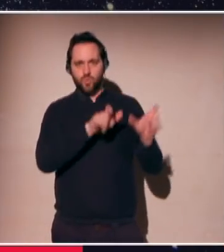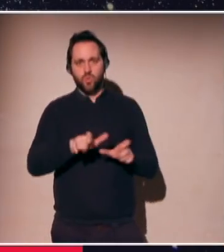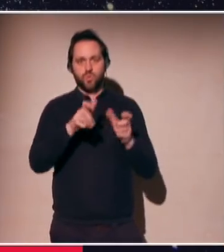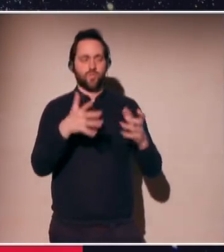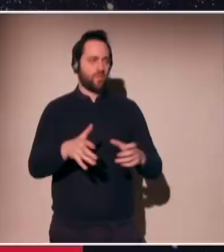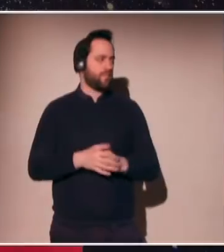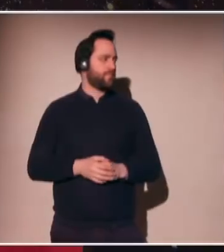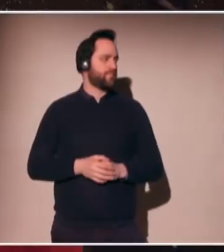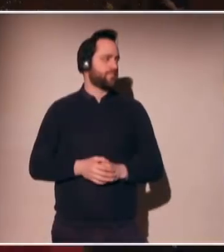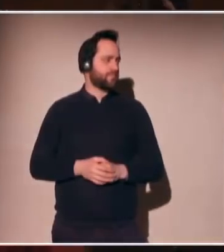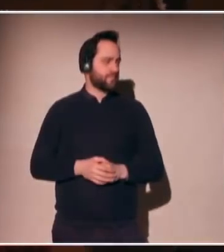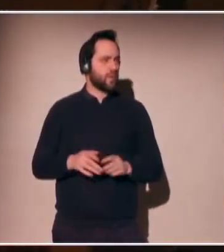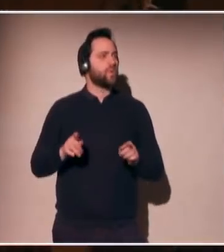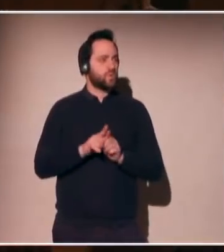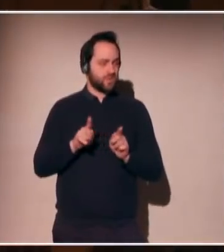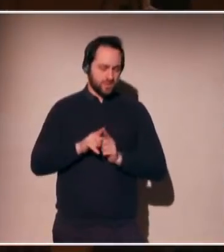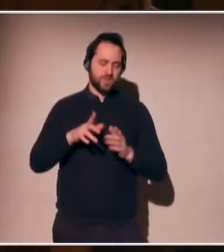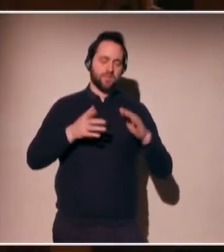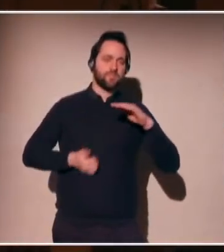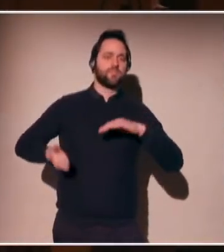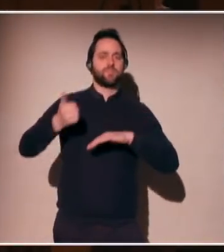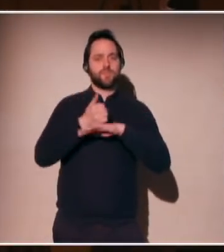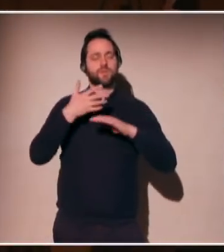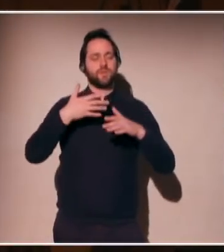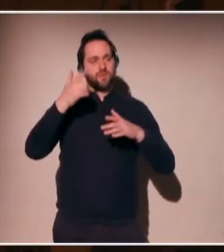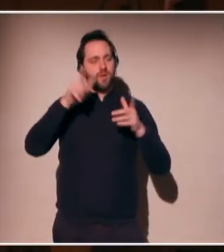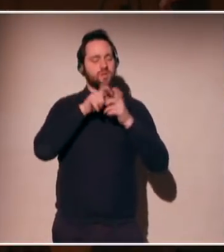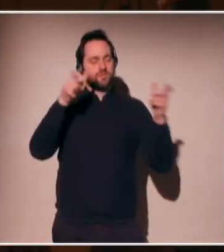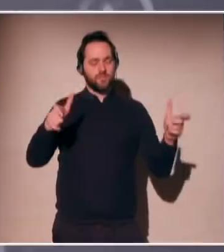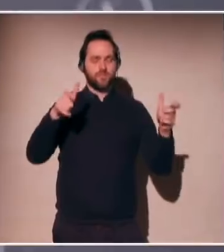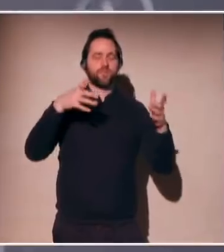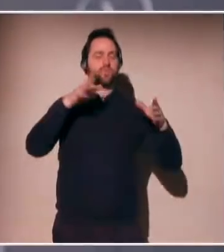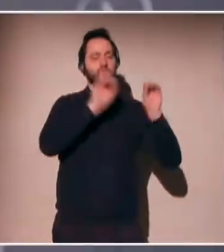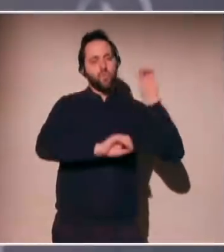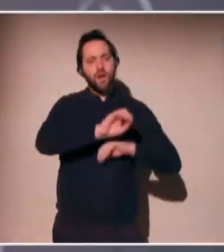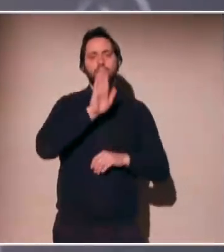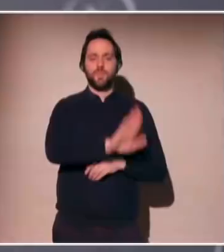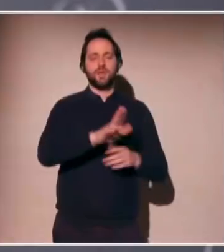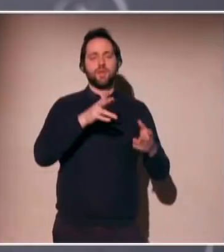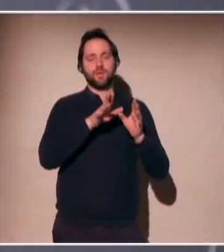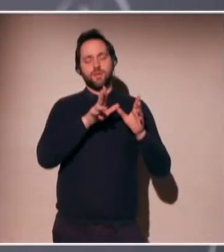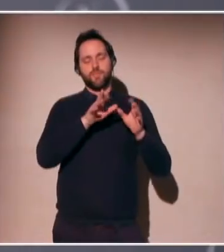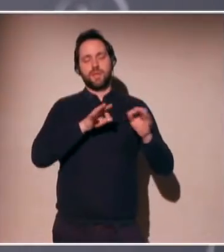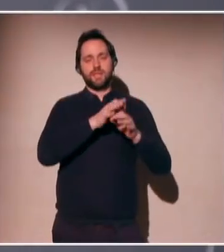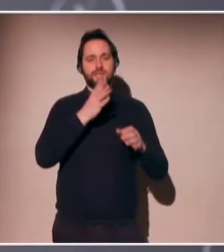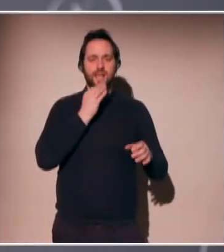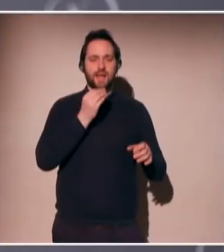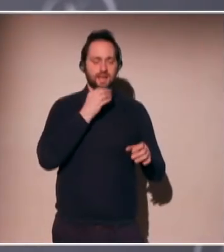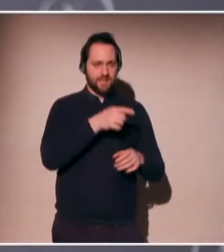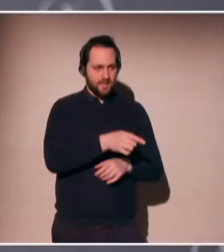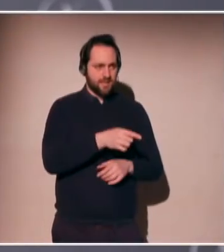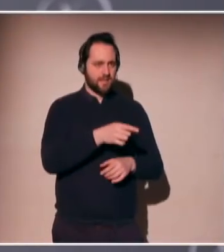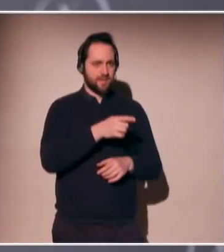planification of health policies for the largest healthcare organization in Israel, as well as the Israel Society for Healthcare